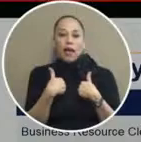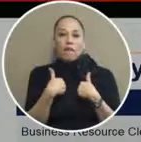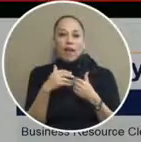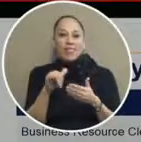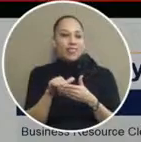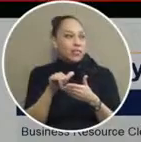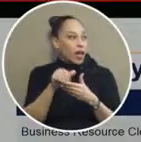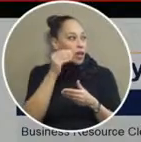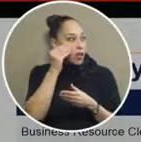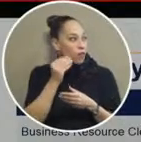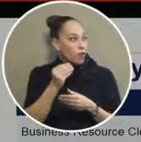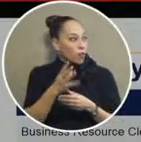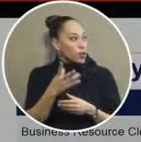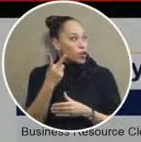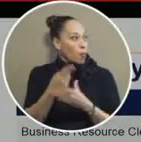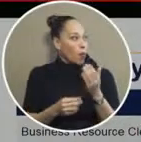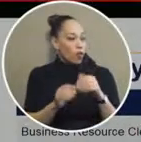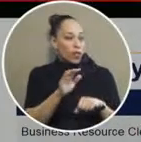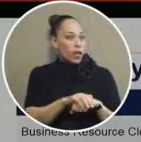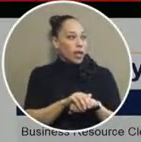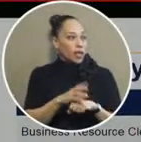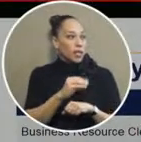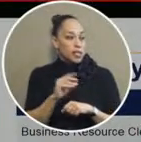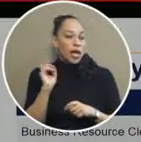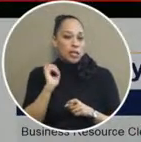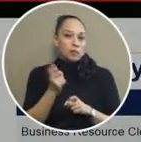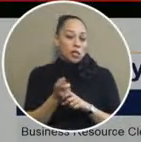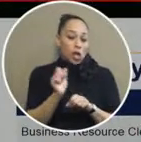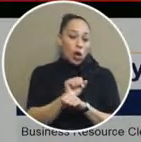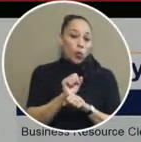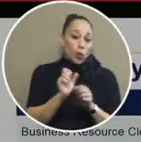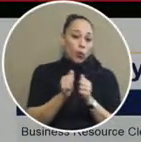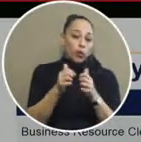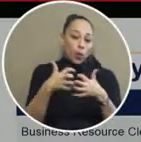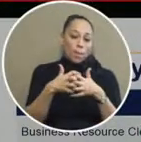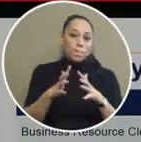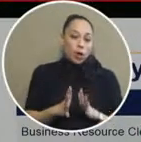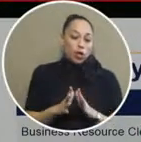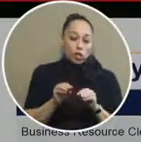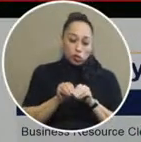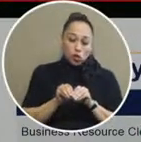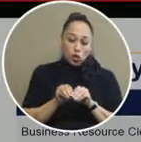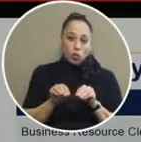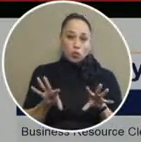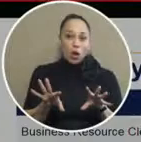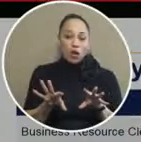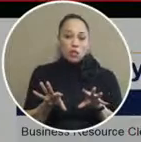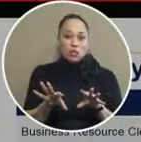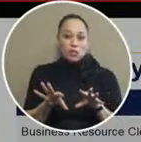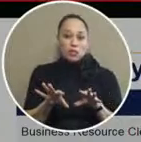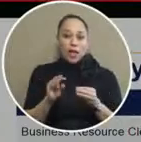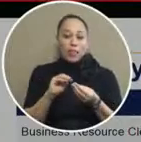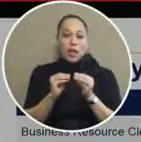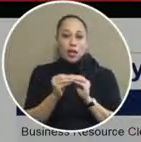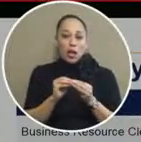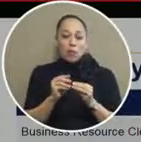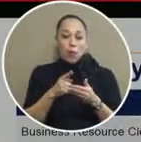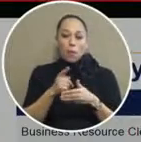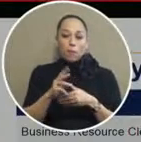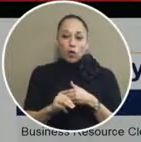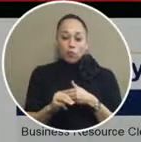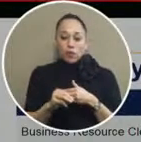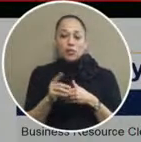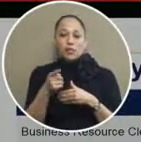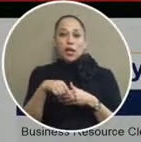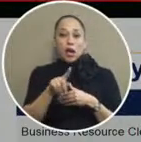that information in both English and Spanish. And then working with our partners across just the number of programs that